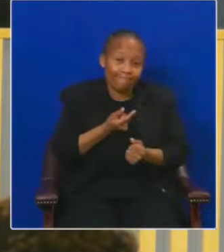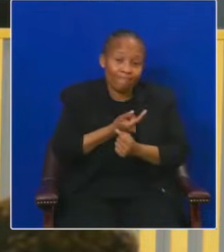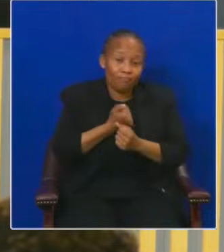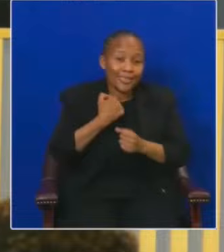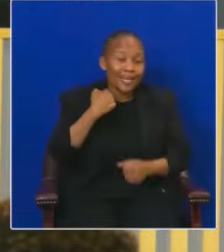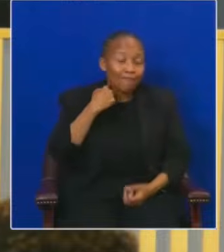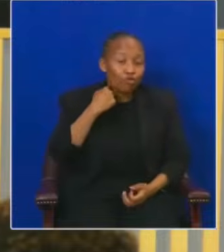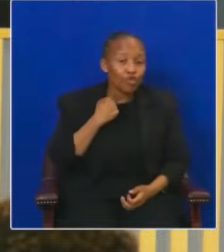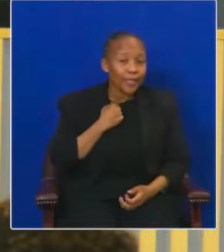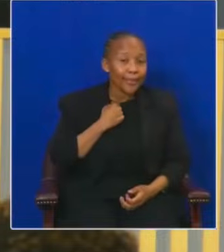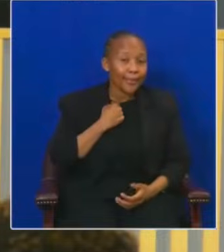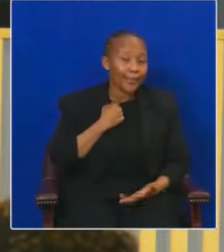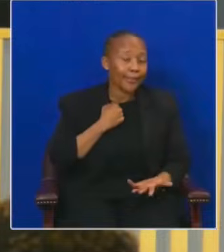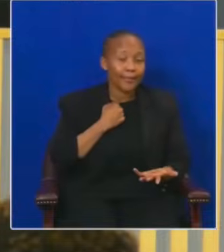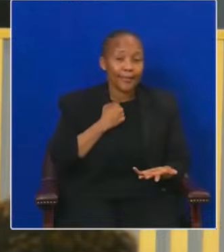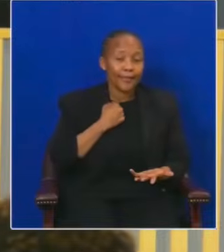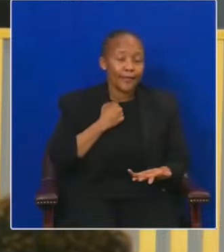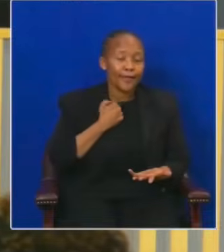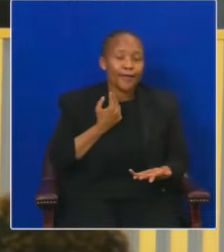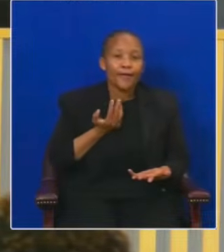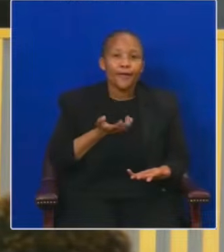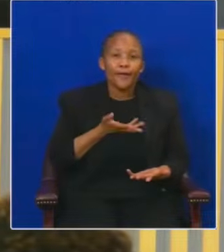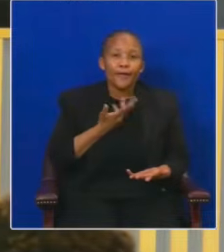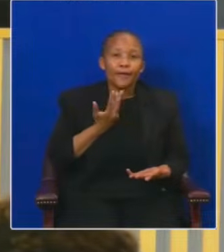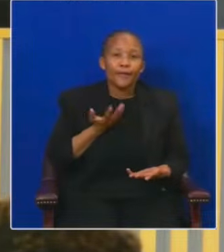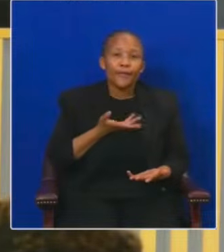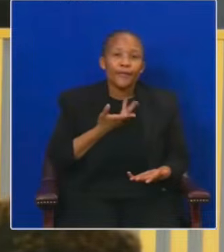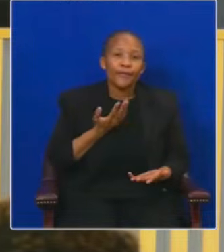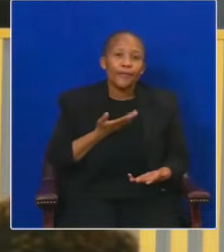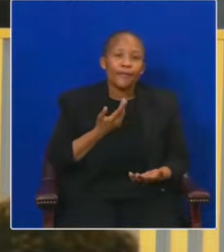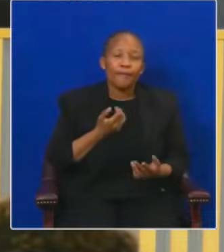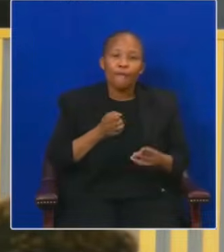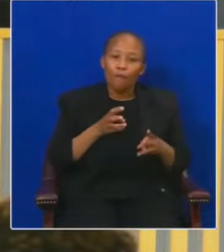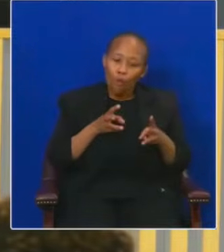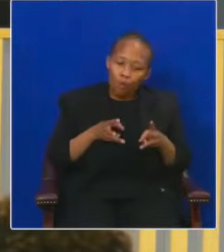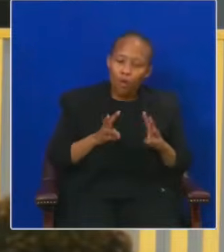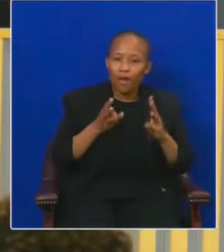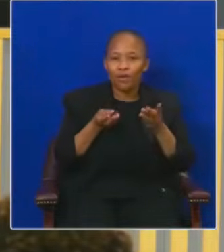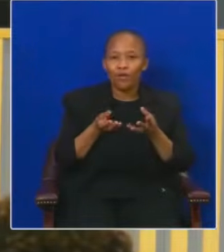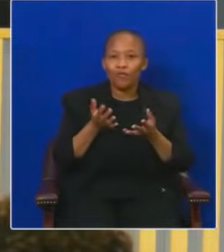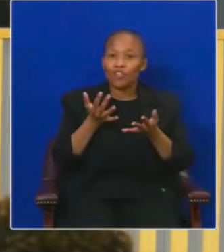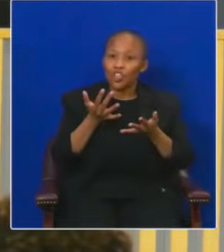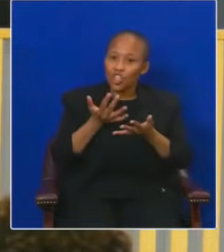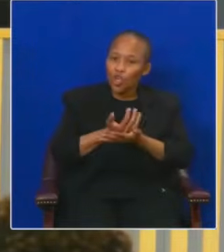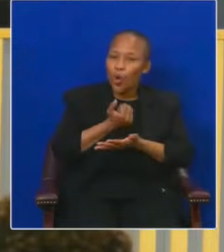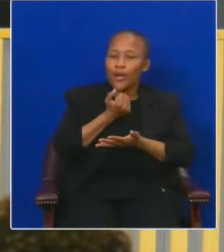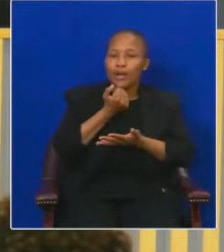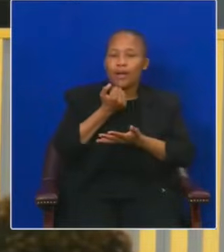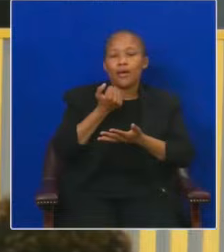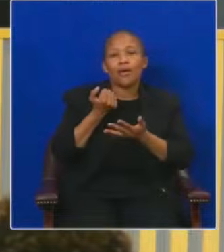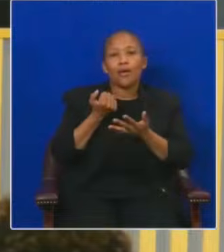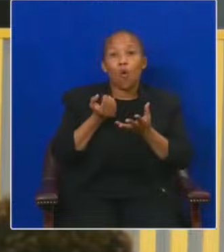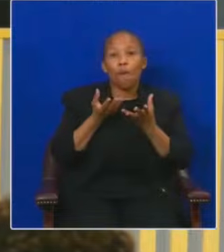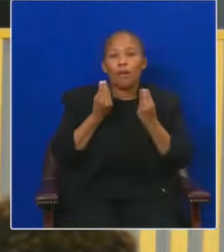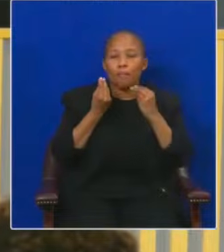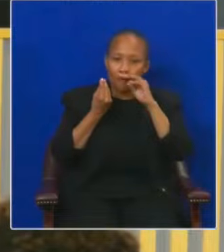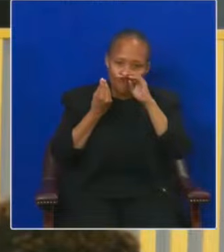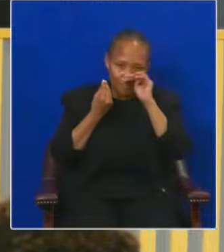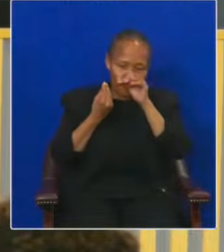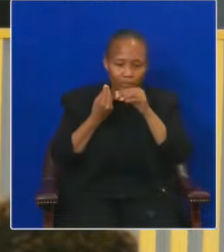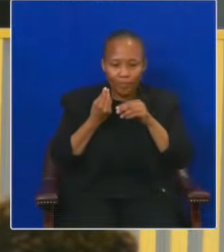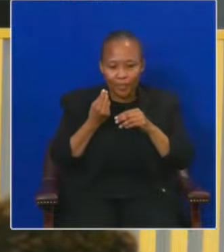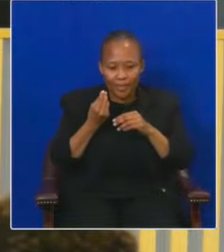the way of securing the tender, he didn't go deeper into it as